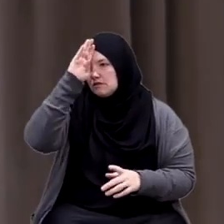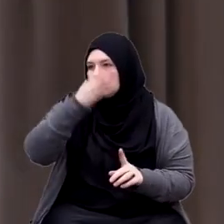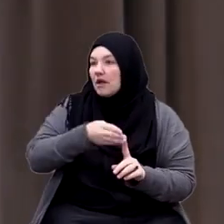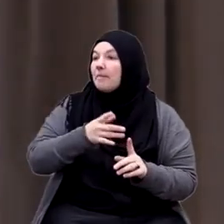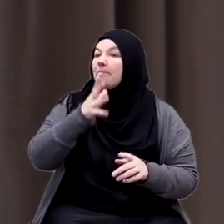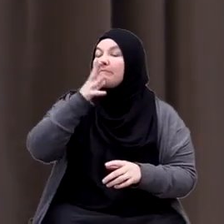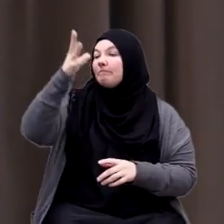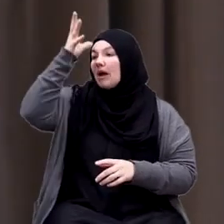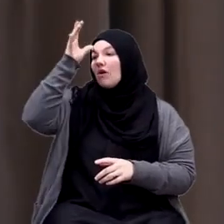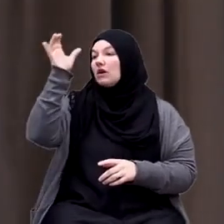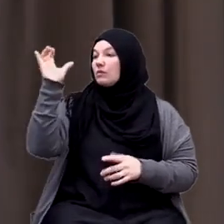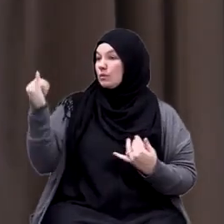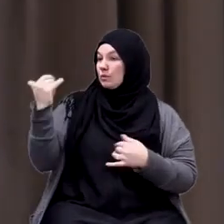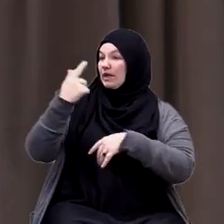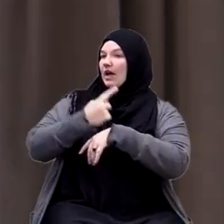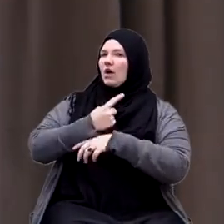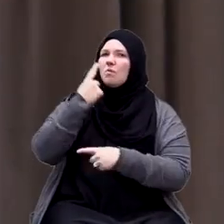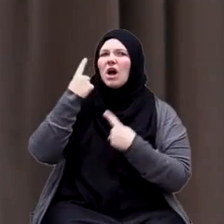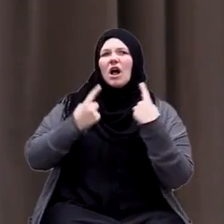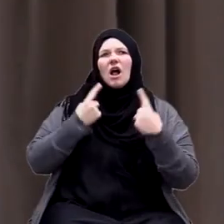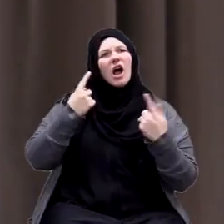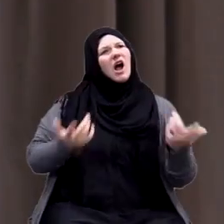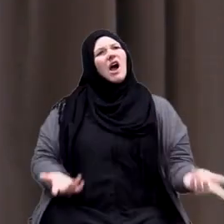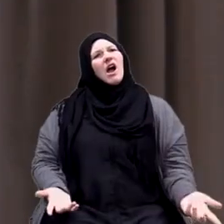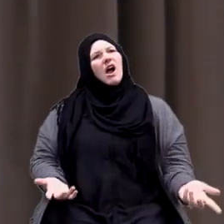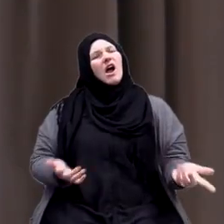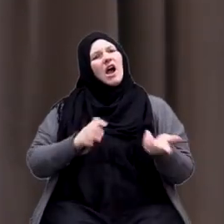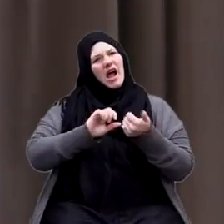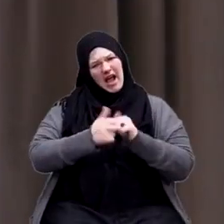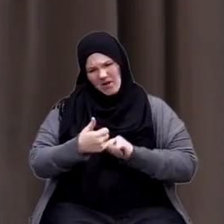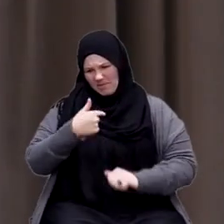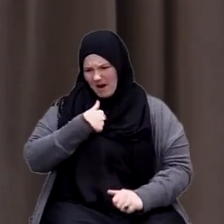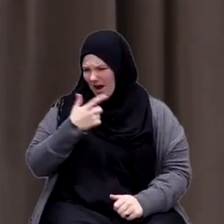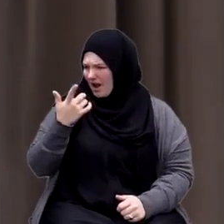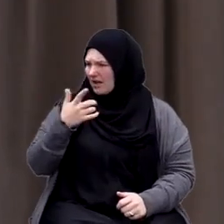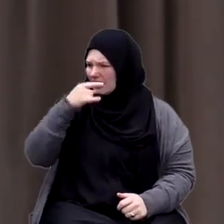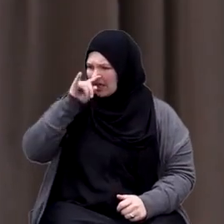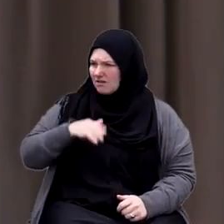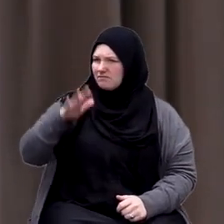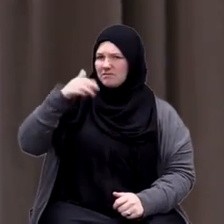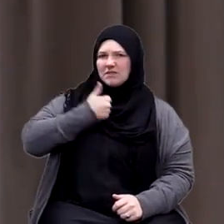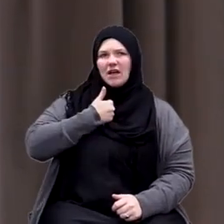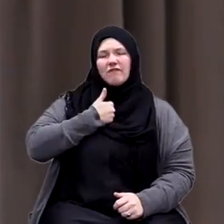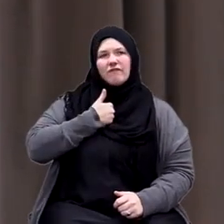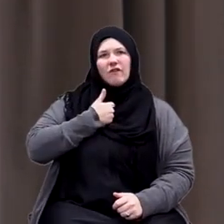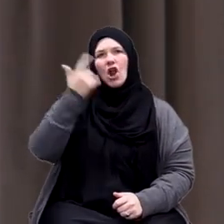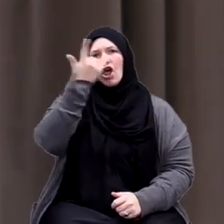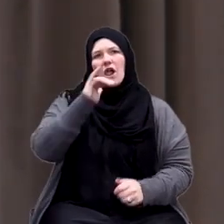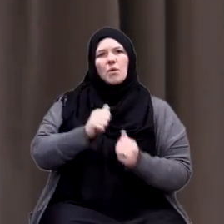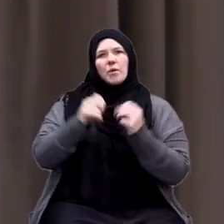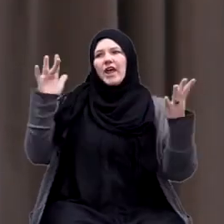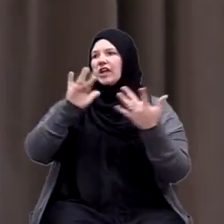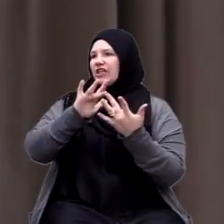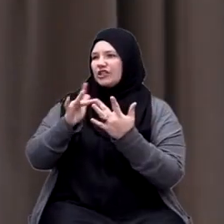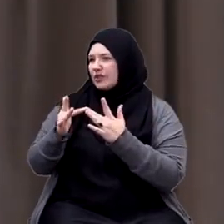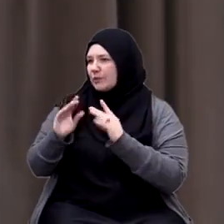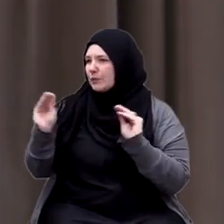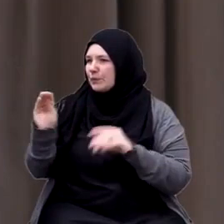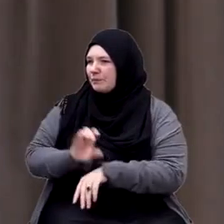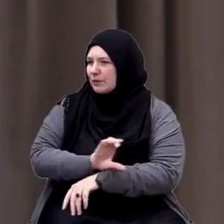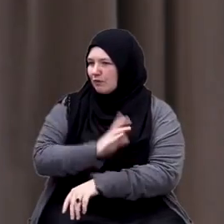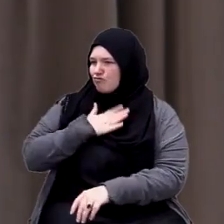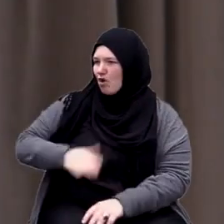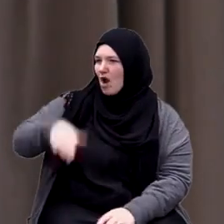Parents today are wondering, how did our childhood go without the internet? As